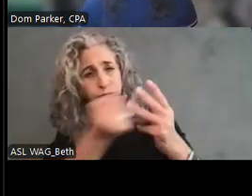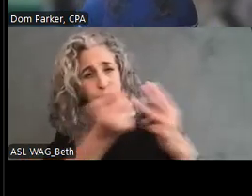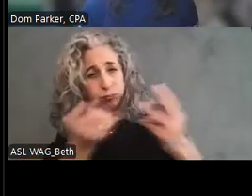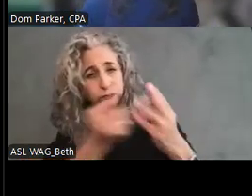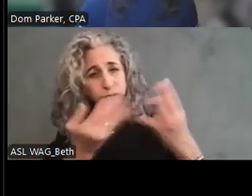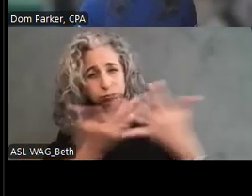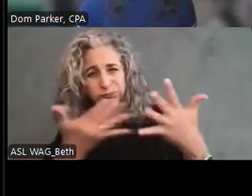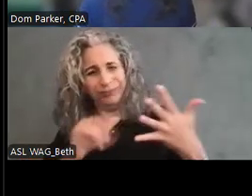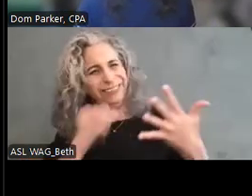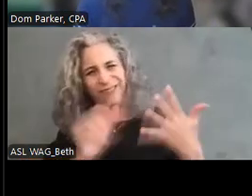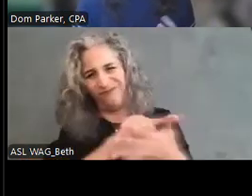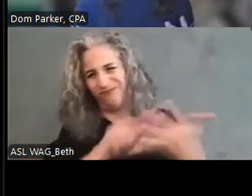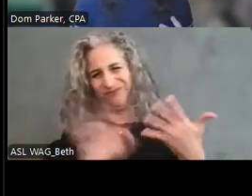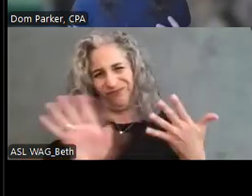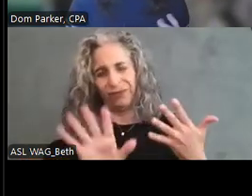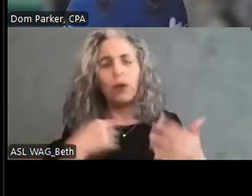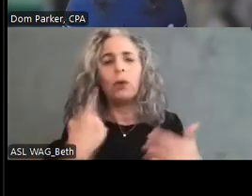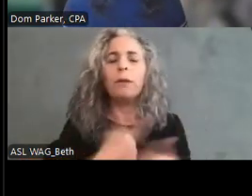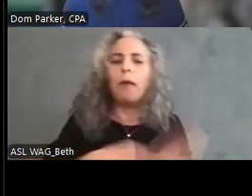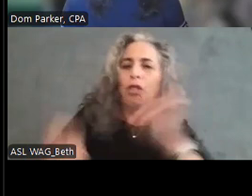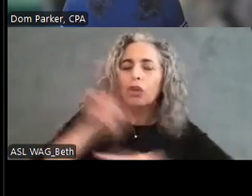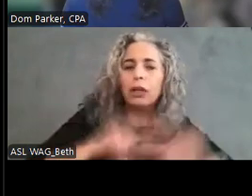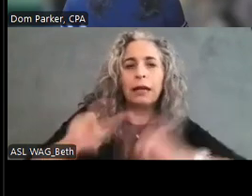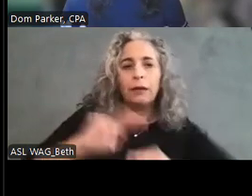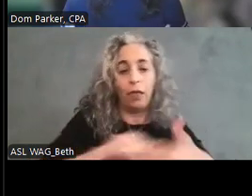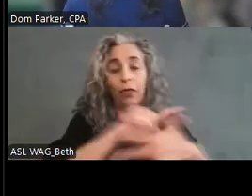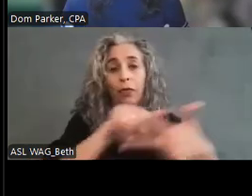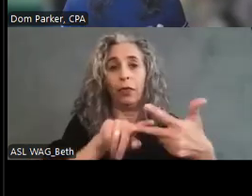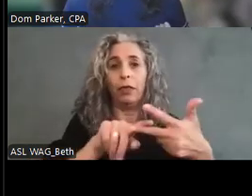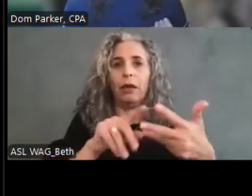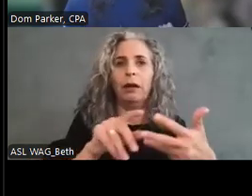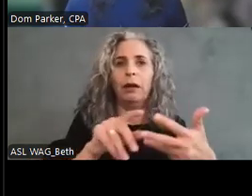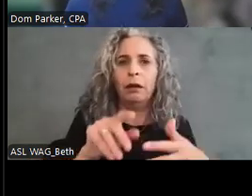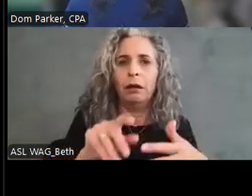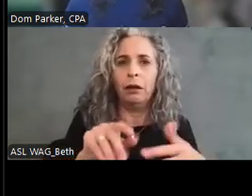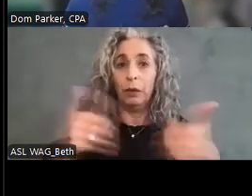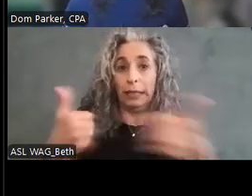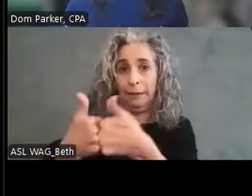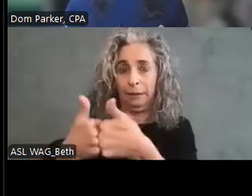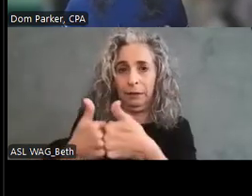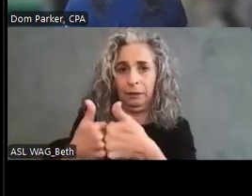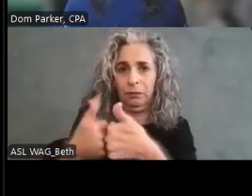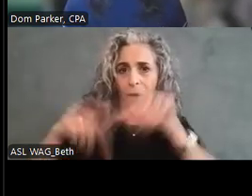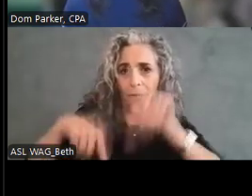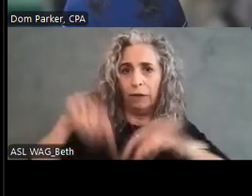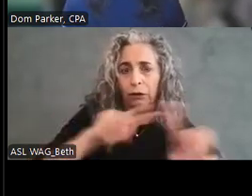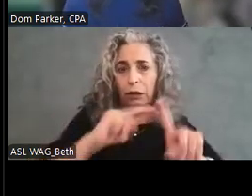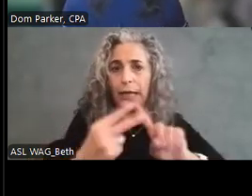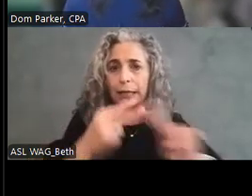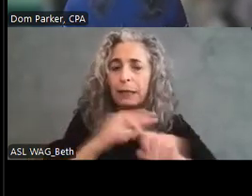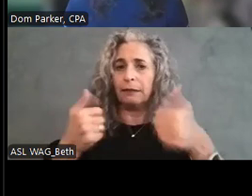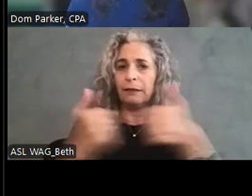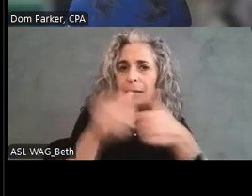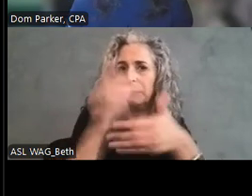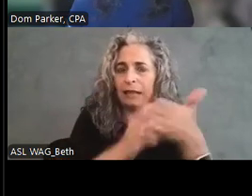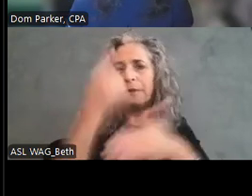things. We're going to be looking at 3 games with varying aspects of game design for